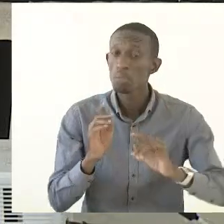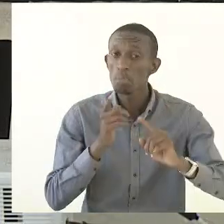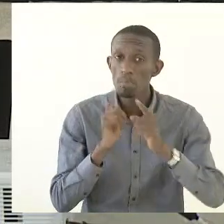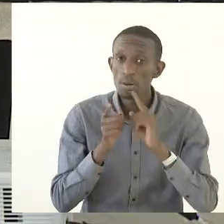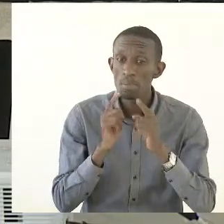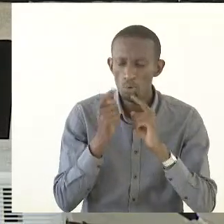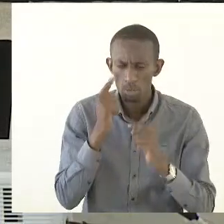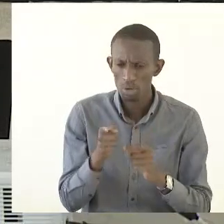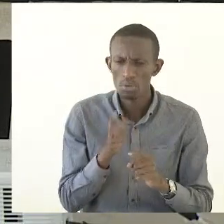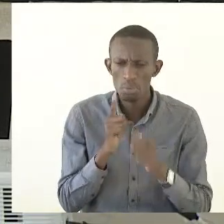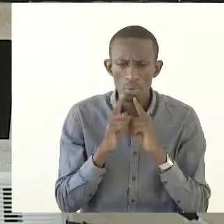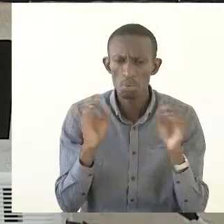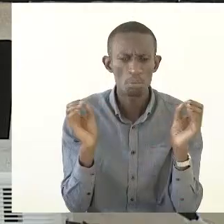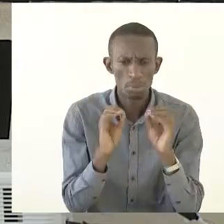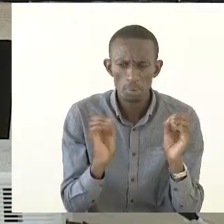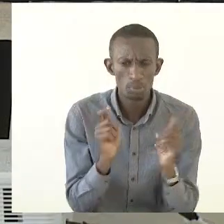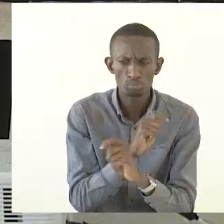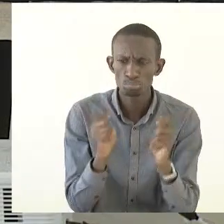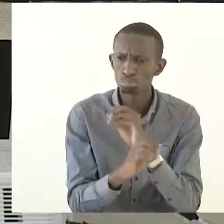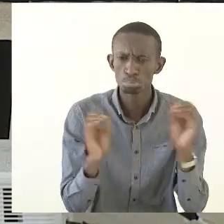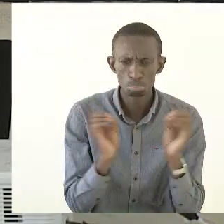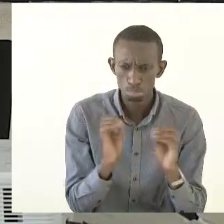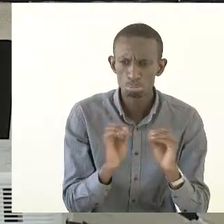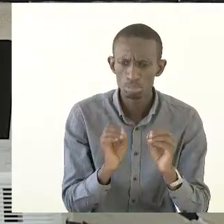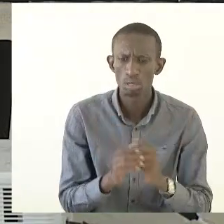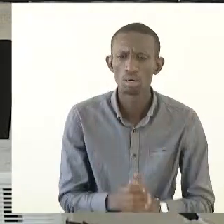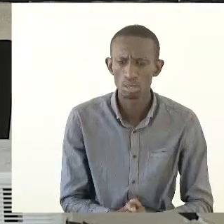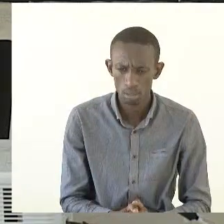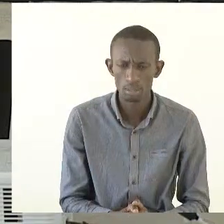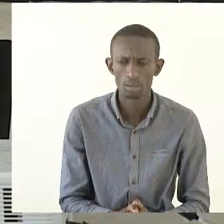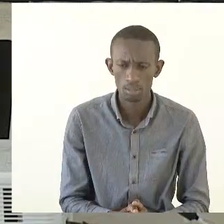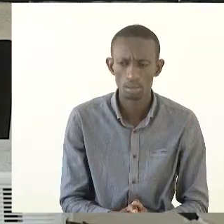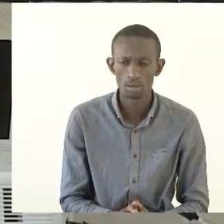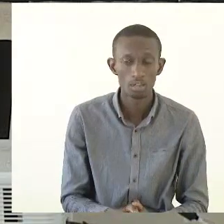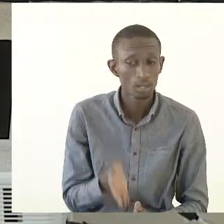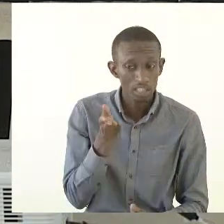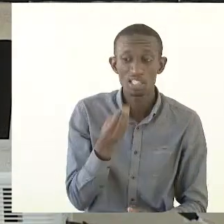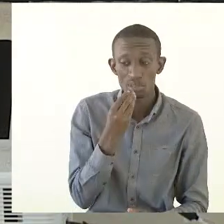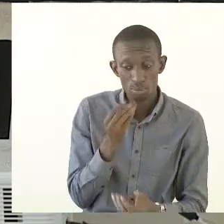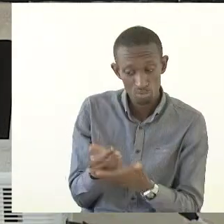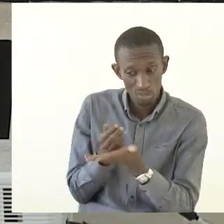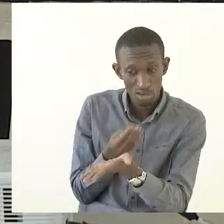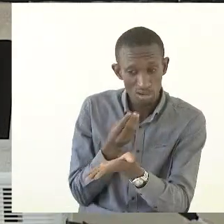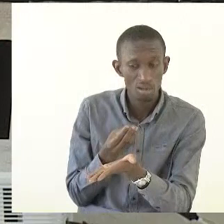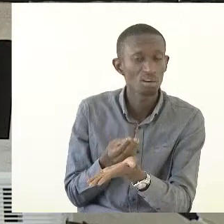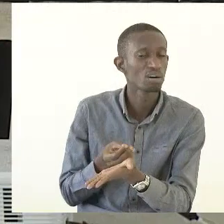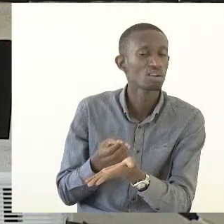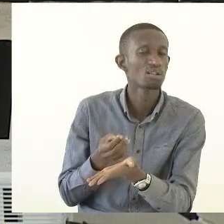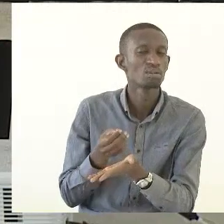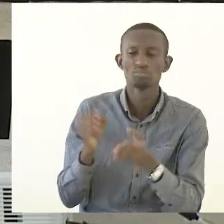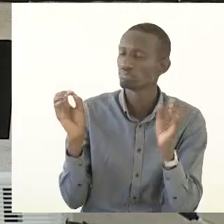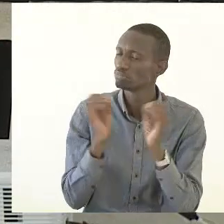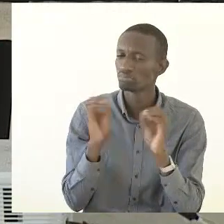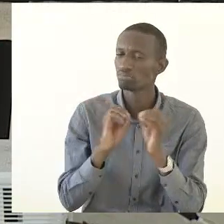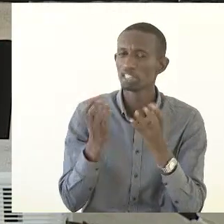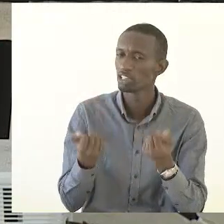color is observed in the food sample, that one confirms that that food sample does not contain